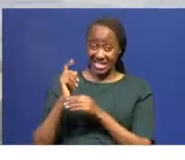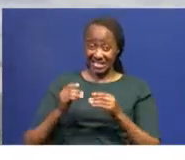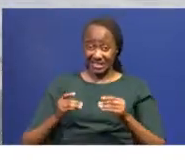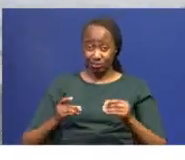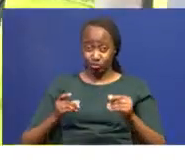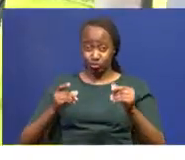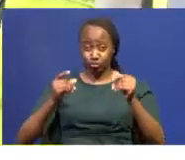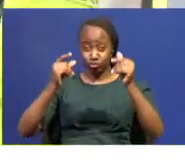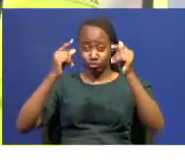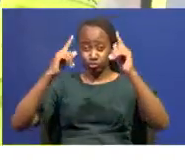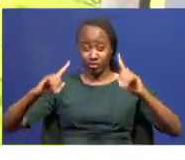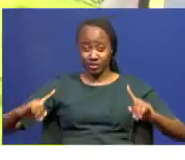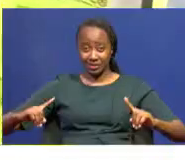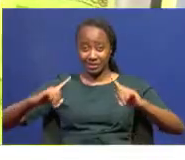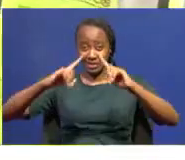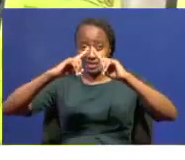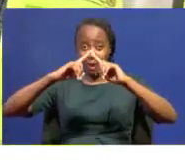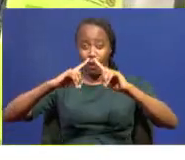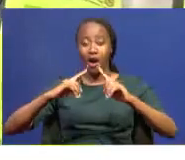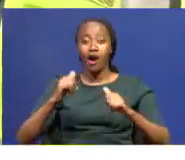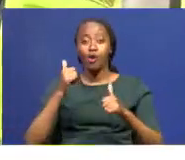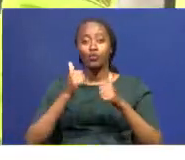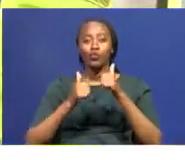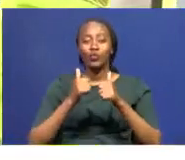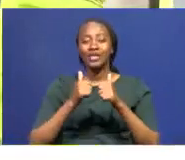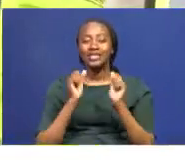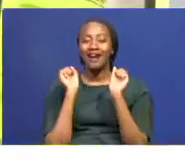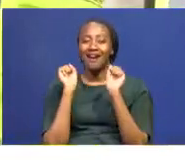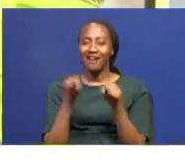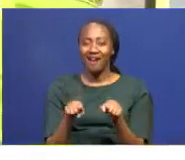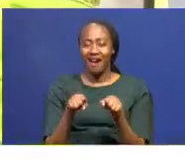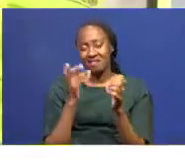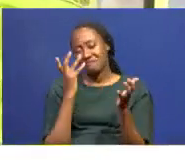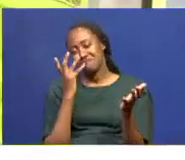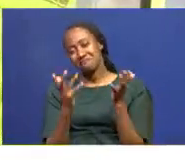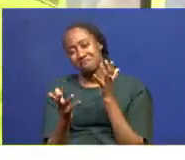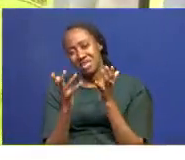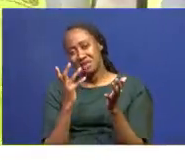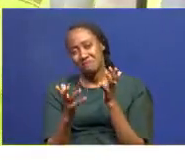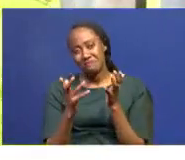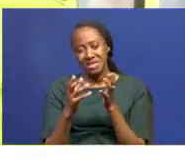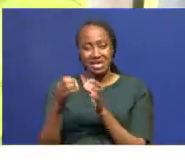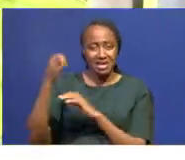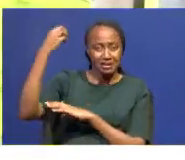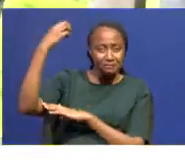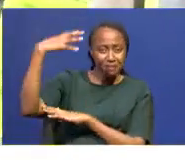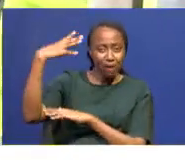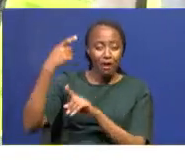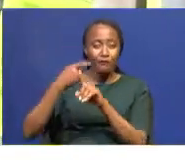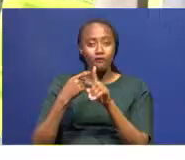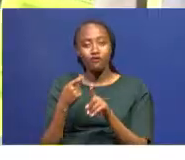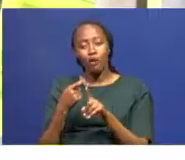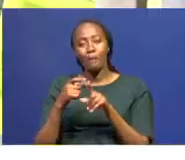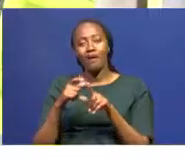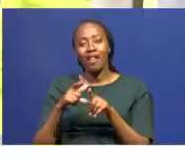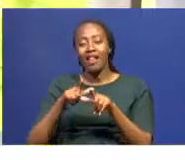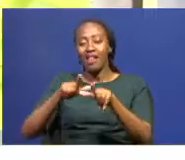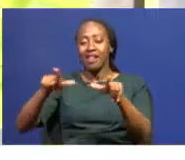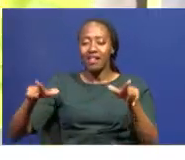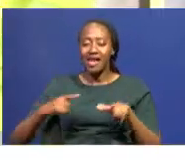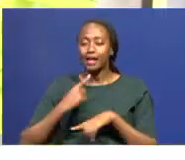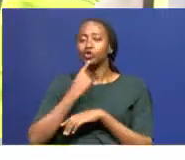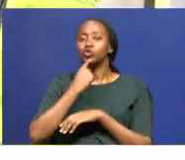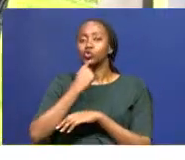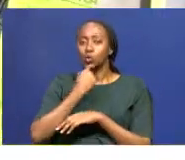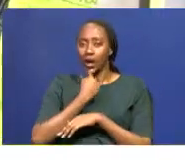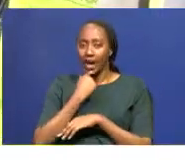to just ensure that we can evacuate at least some power from Lake Turkana. It has been carrying